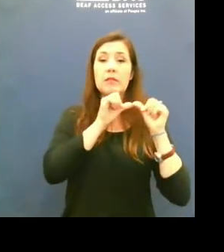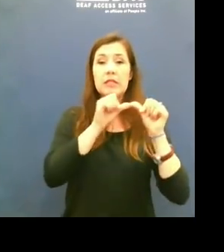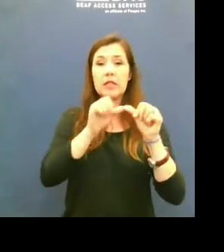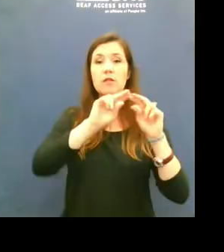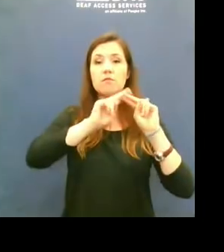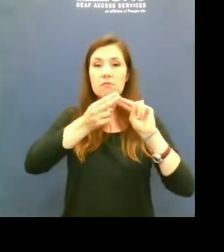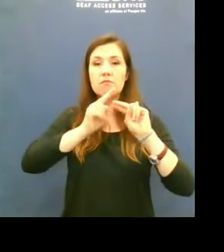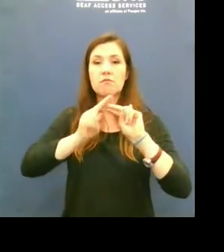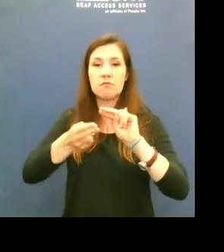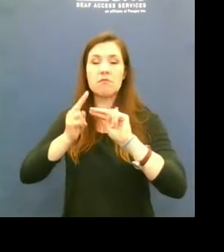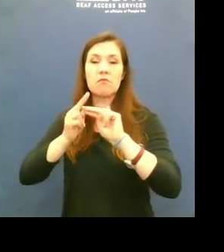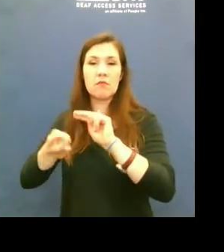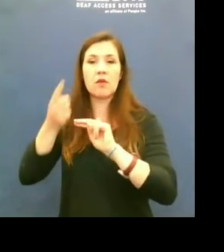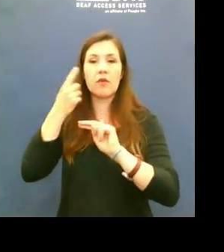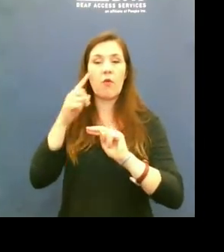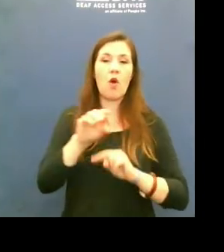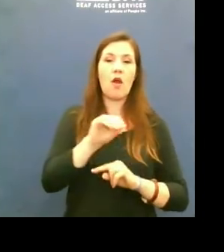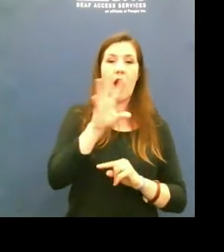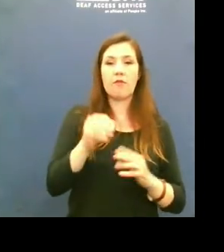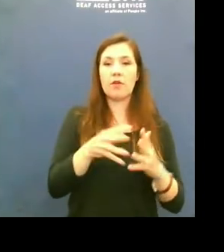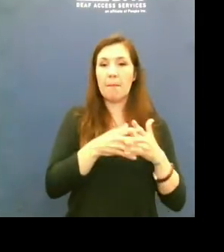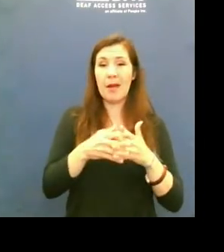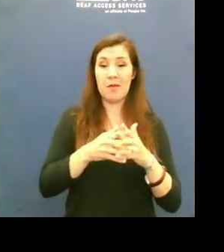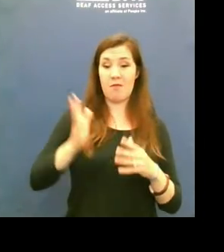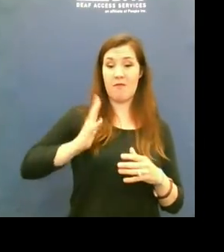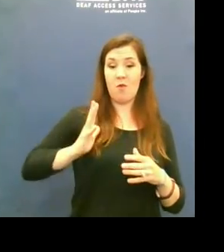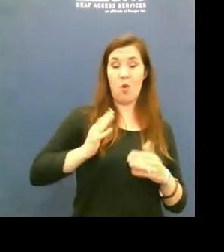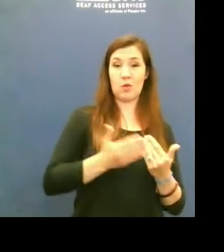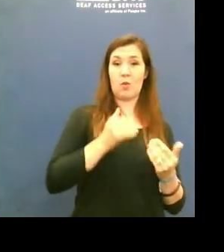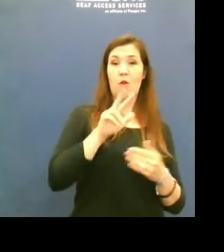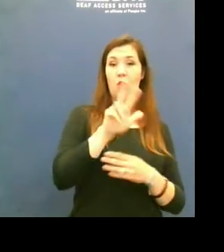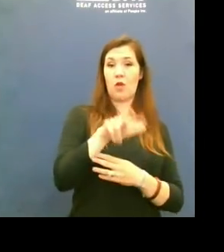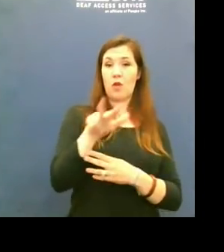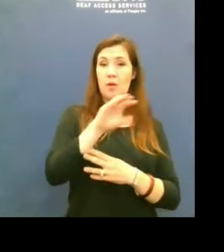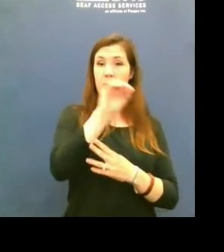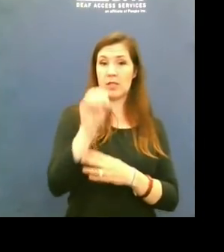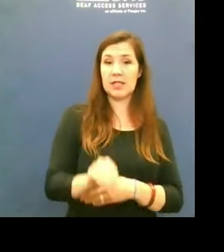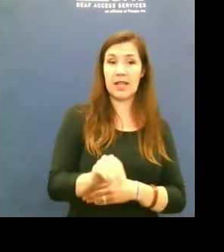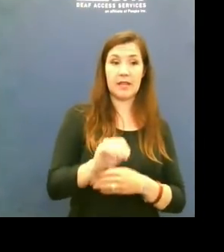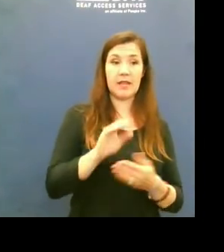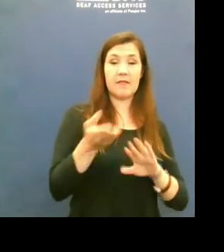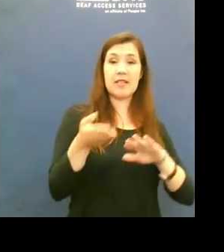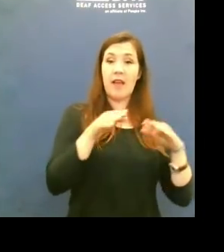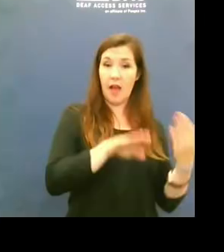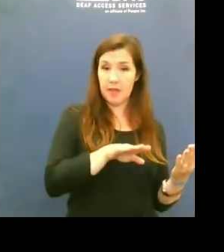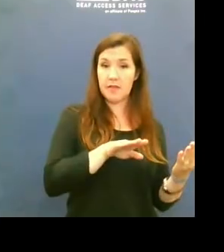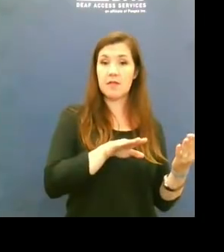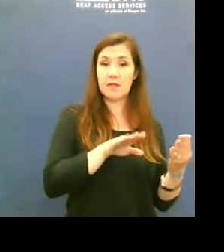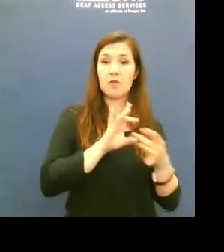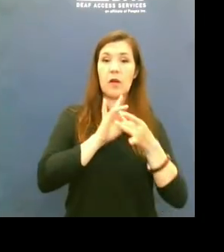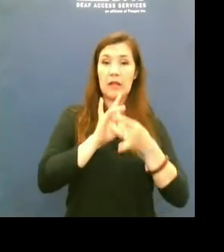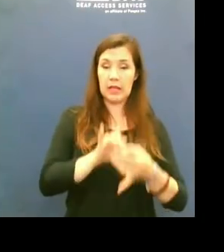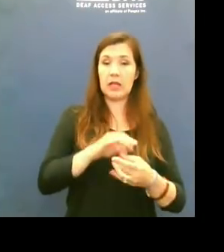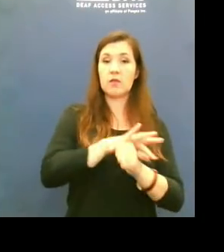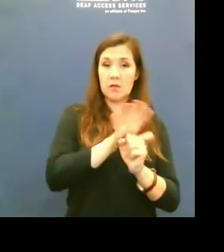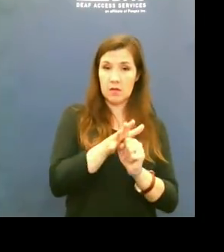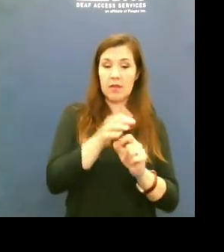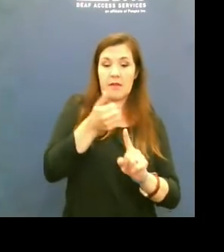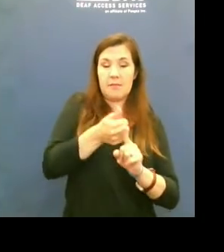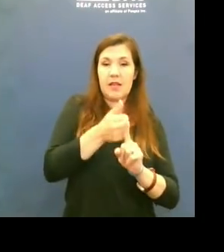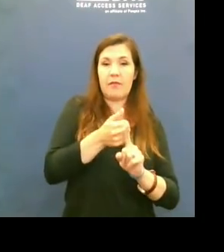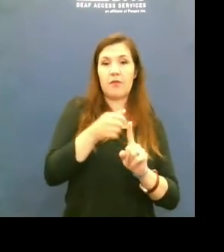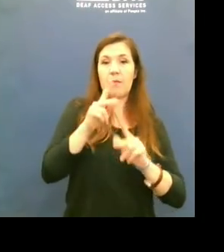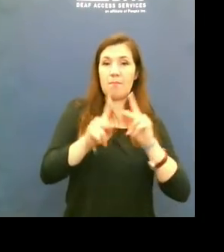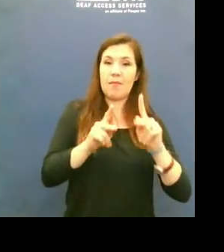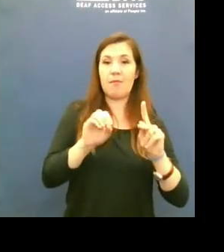down for African Americans. At one time, it was nearly 33% of all deaths related to COVID-19 were people of